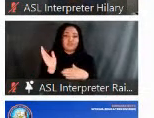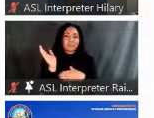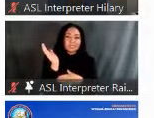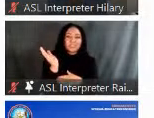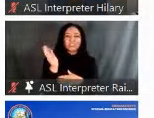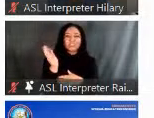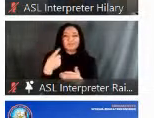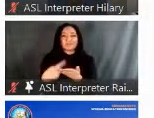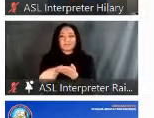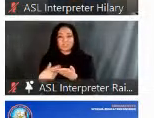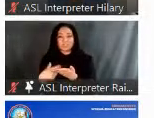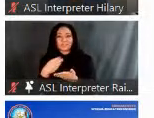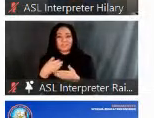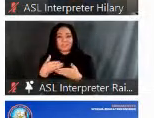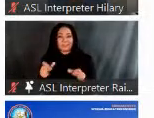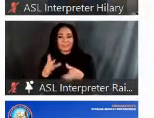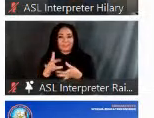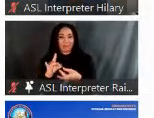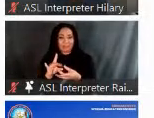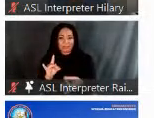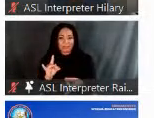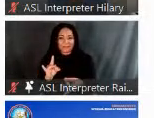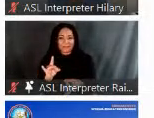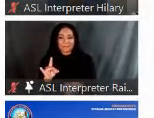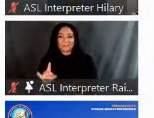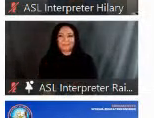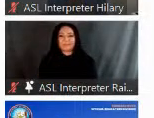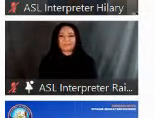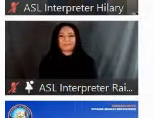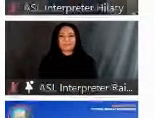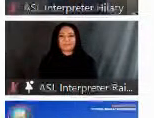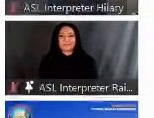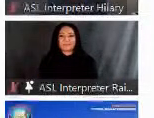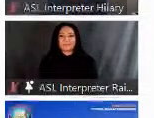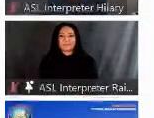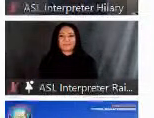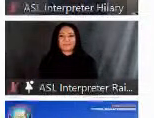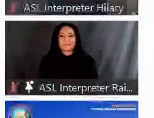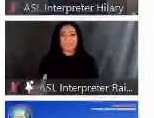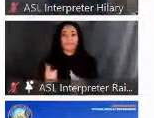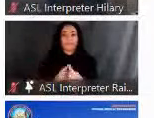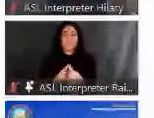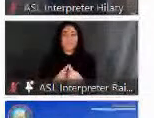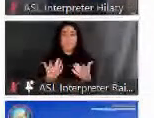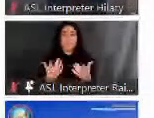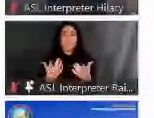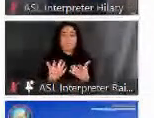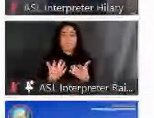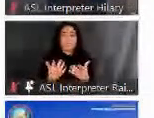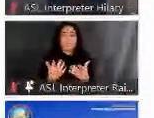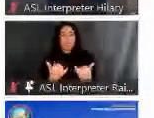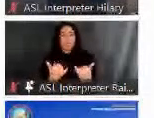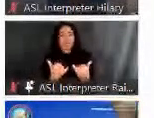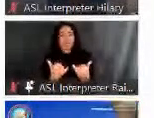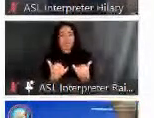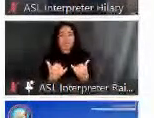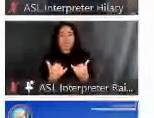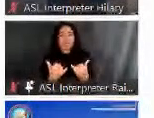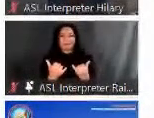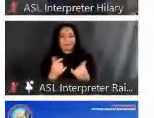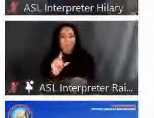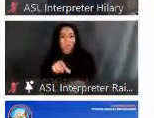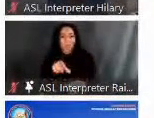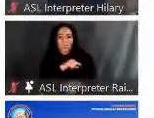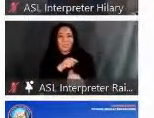public comment. First, what is the current status of quality, both standards and practice, within California's mixed